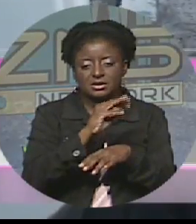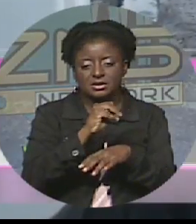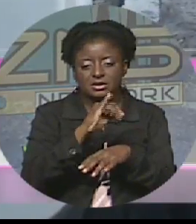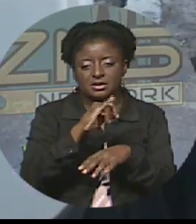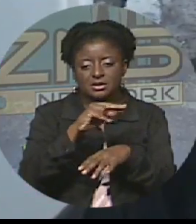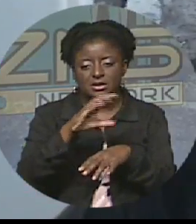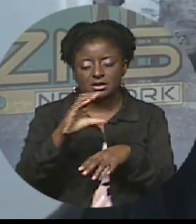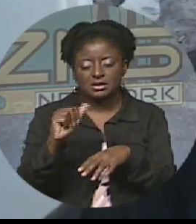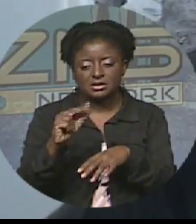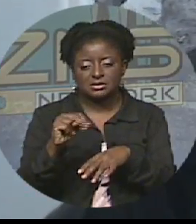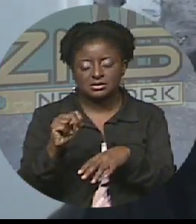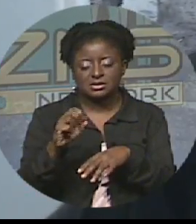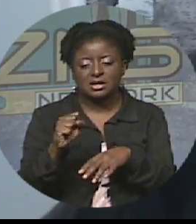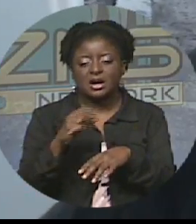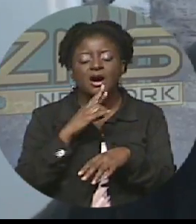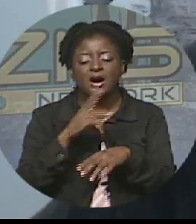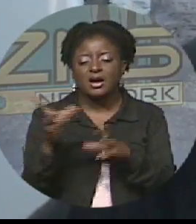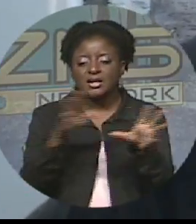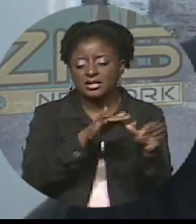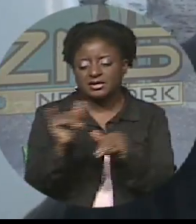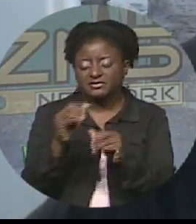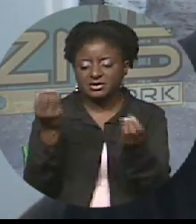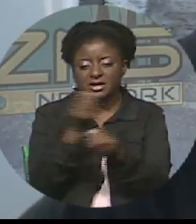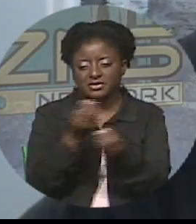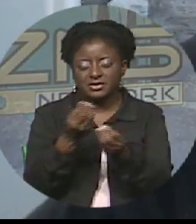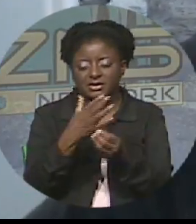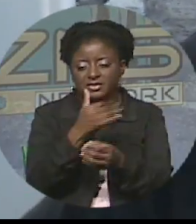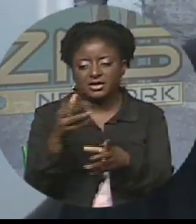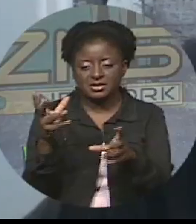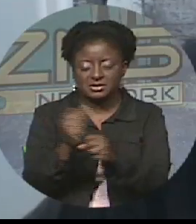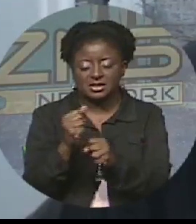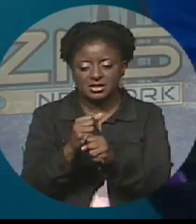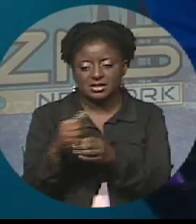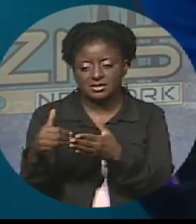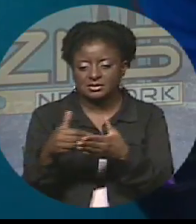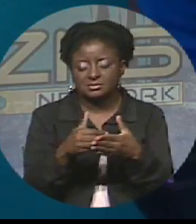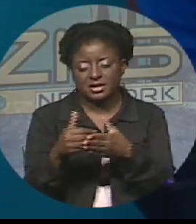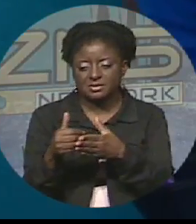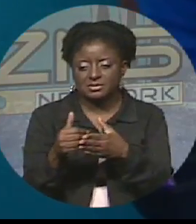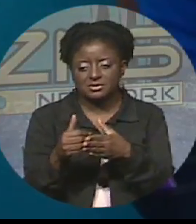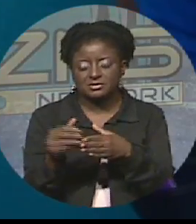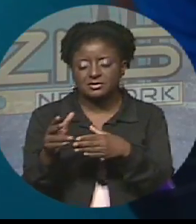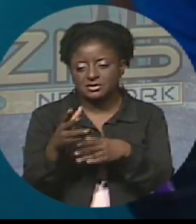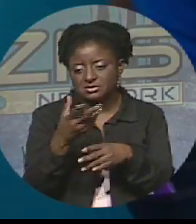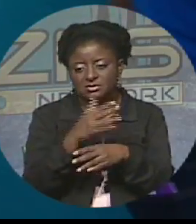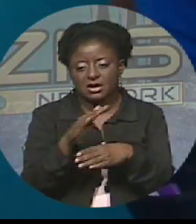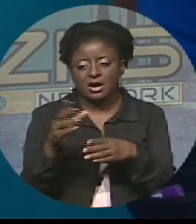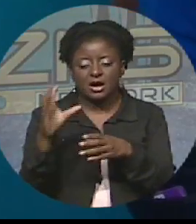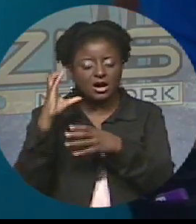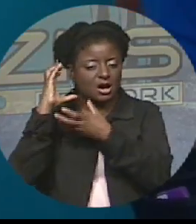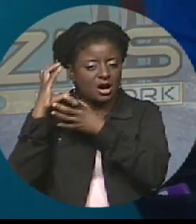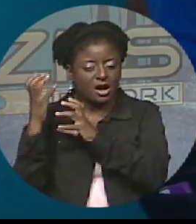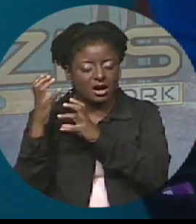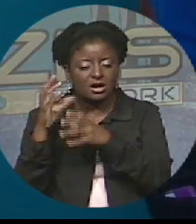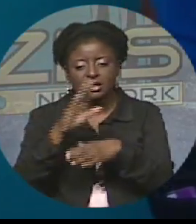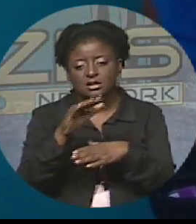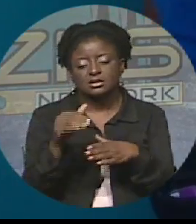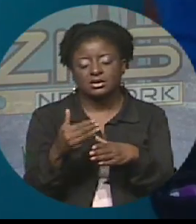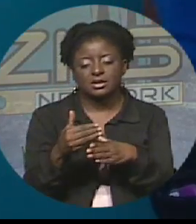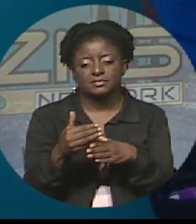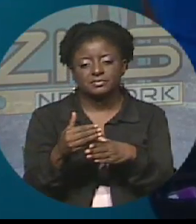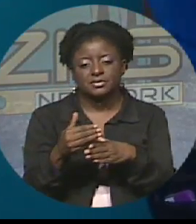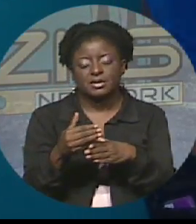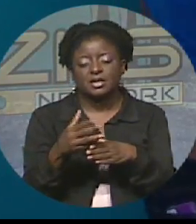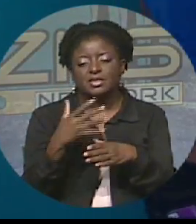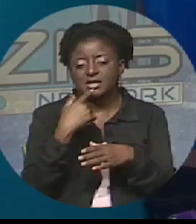taking spawny, they're taking small, they're taking all fish and all conch. The fishermen said a number of measures can be implemented to